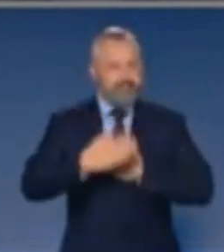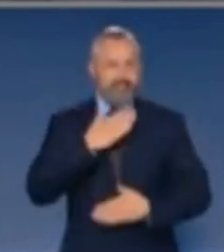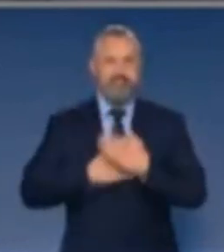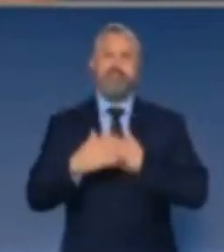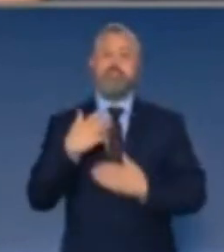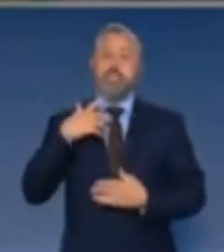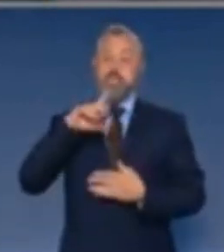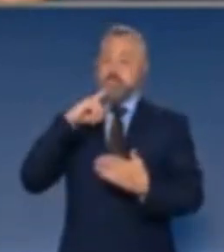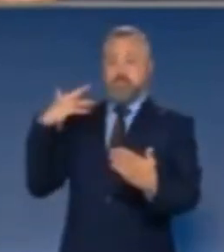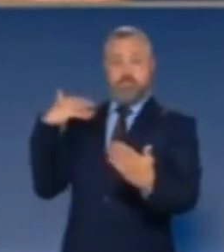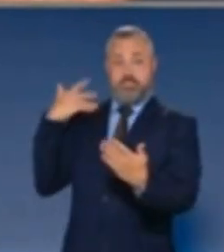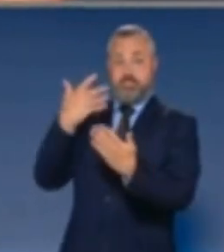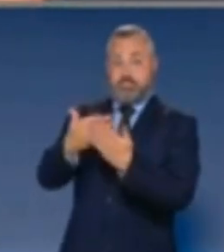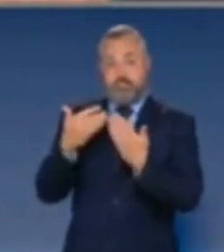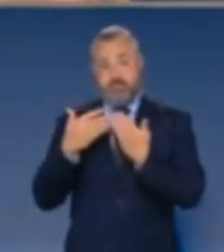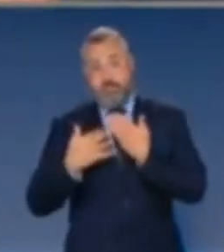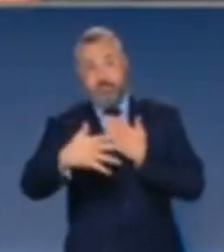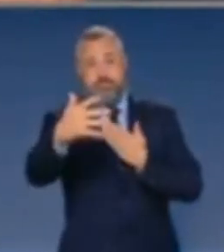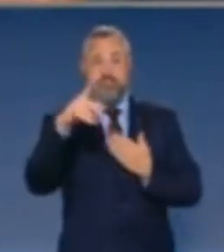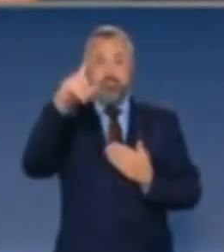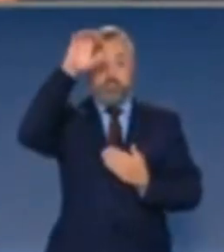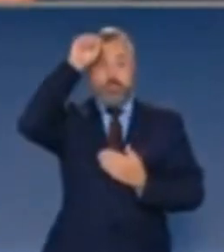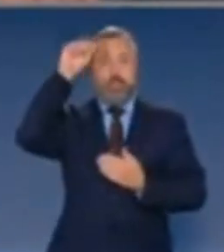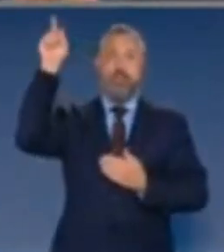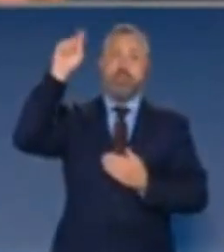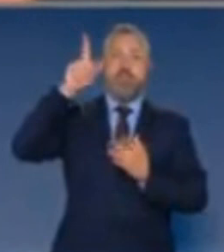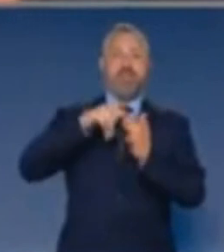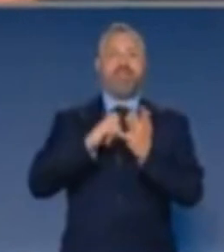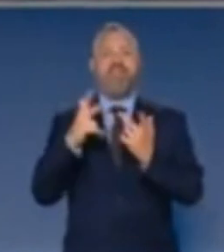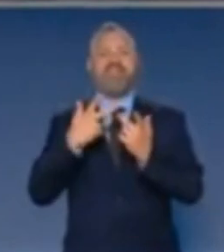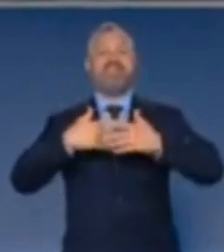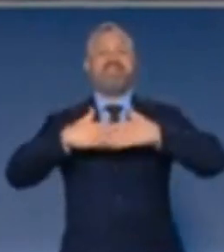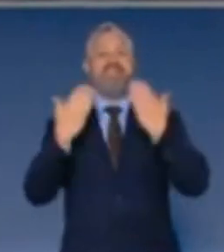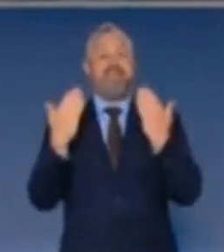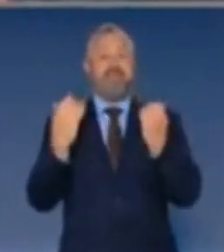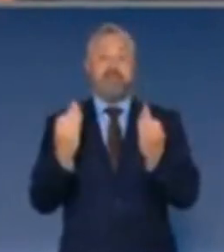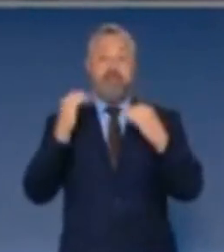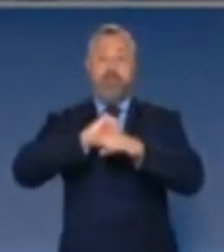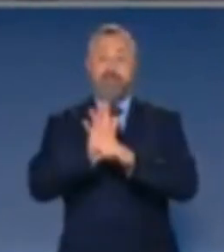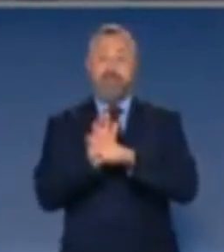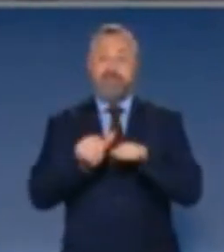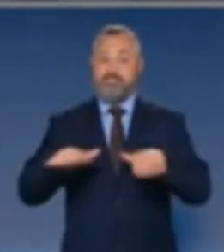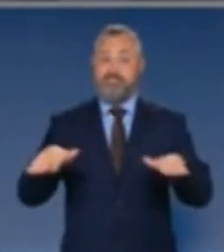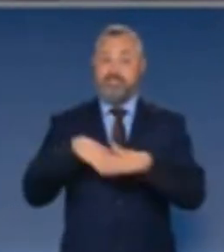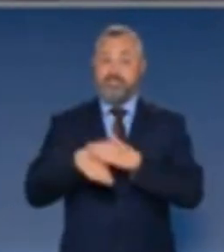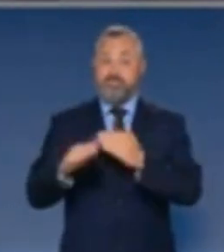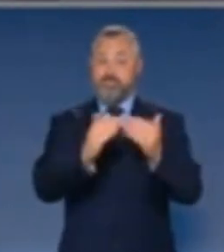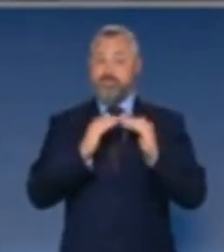keep in context, today is another day of zero cases of community transmission. It's a day on which